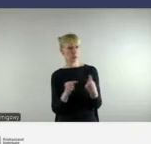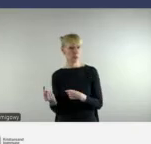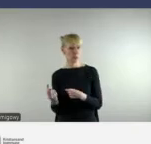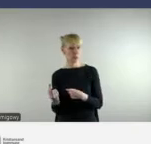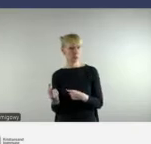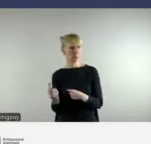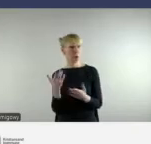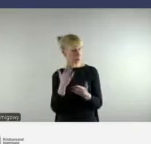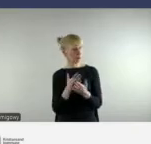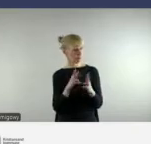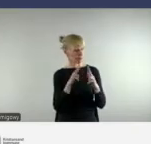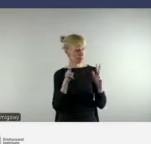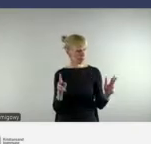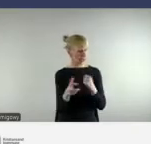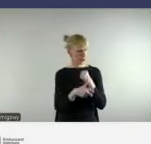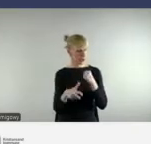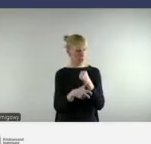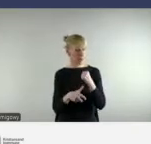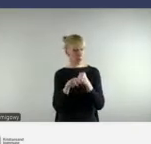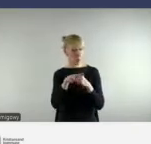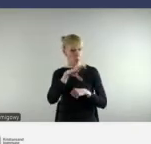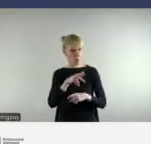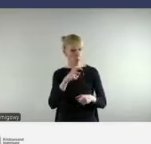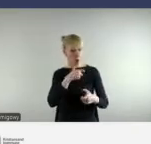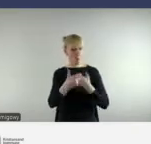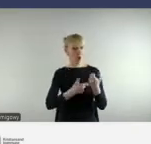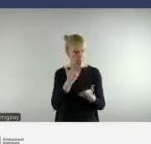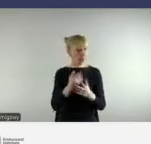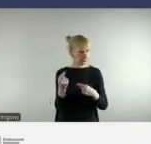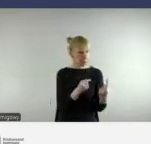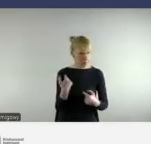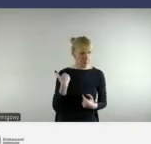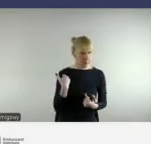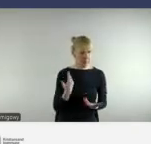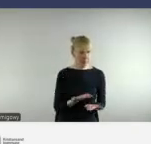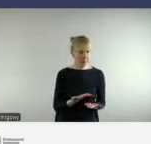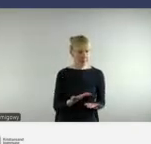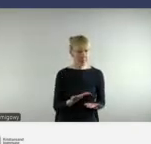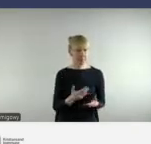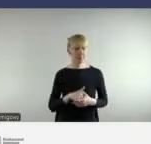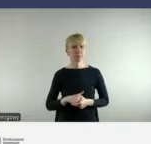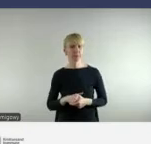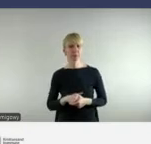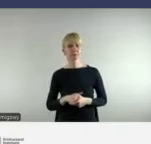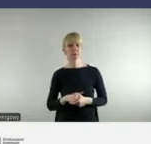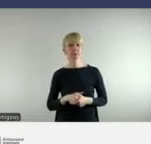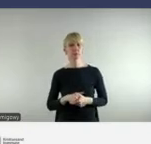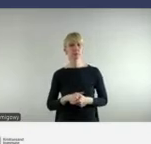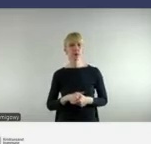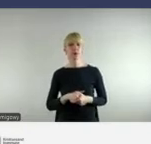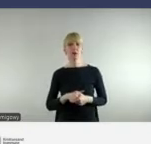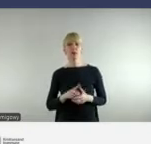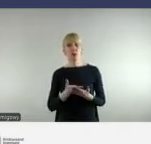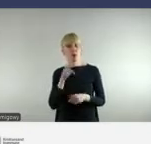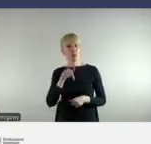this working group, and in the weather we had 5th to 9th of January. We had heavy snow